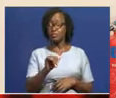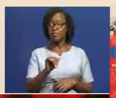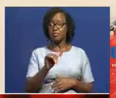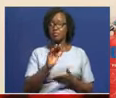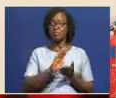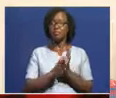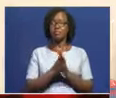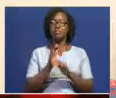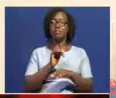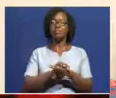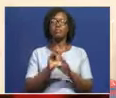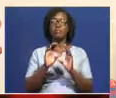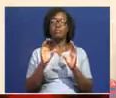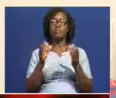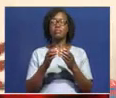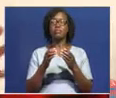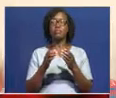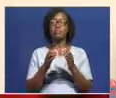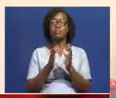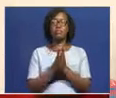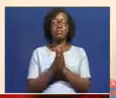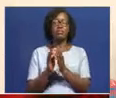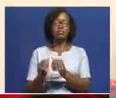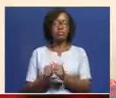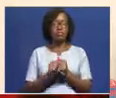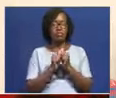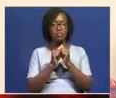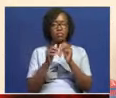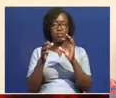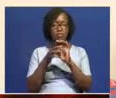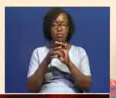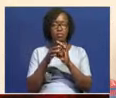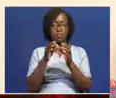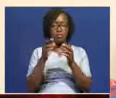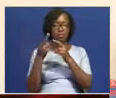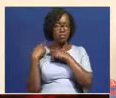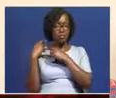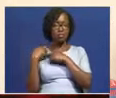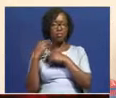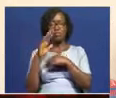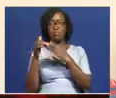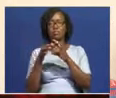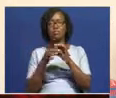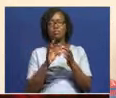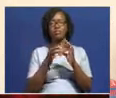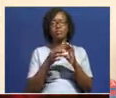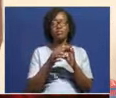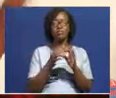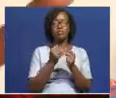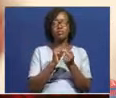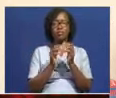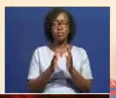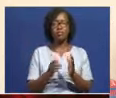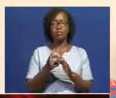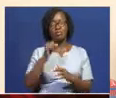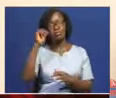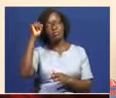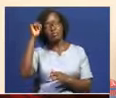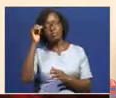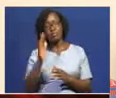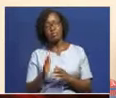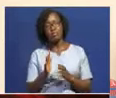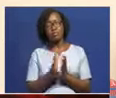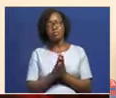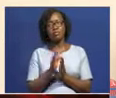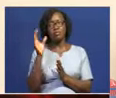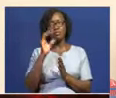a very good community. This is a collective responsibility, and we must all collaborate with all the actors, from the politicians,